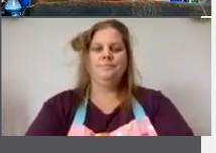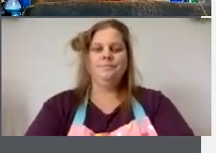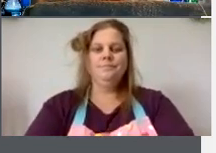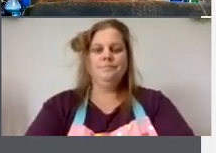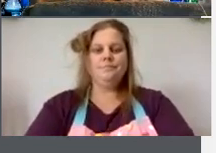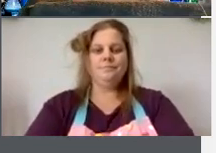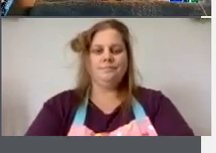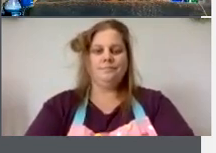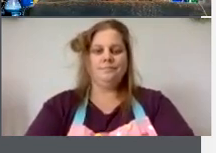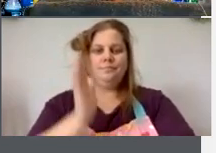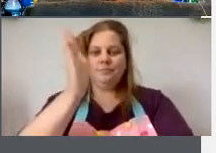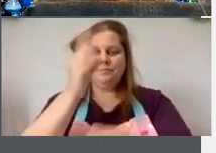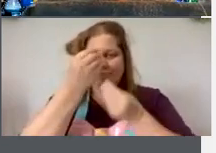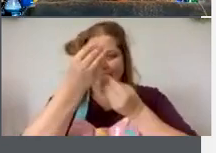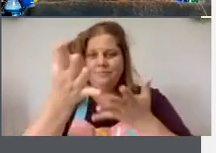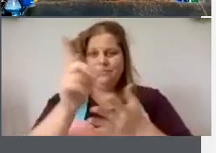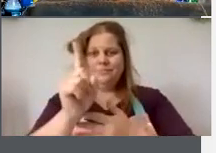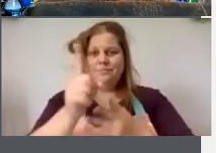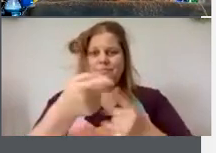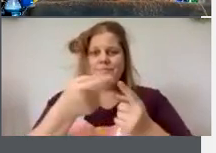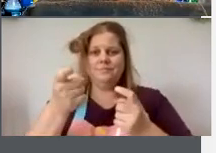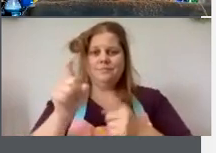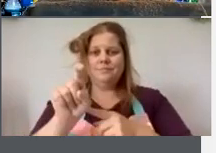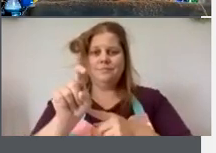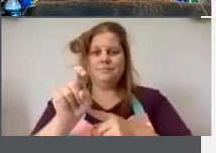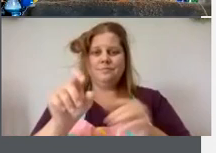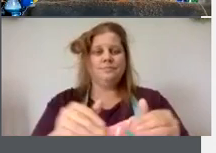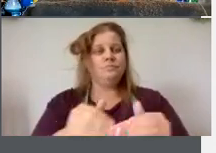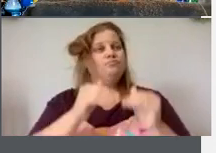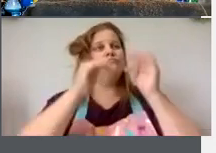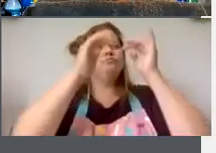this information? Well, you're going to get it back up here from your data.